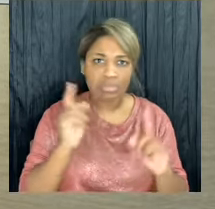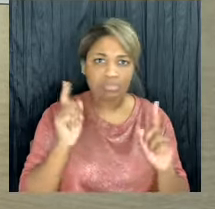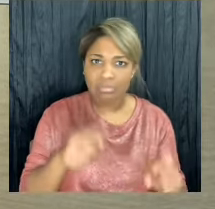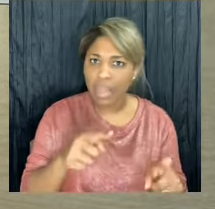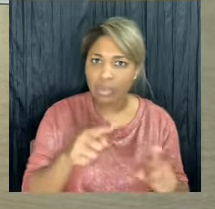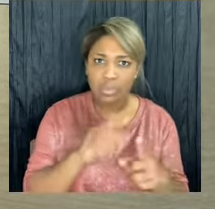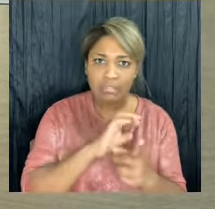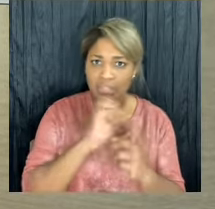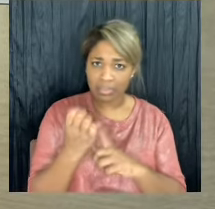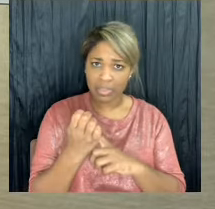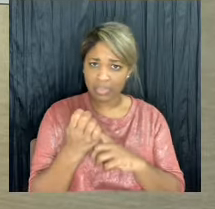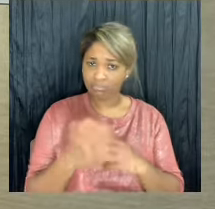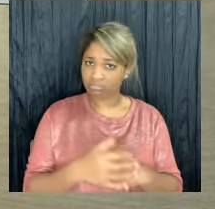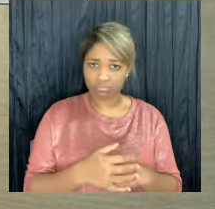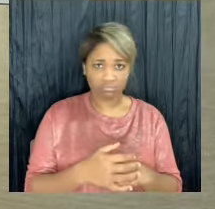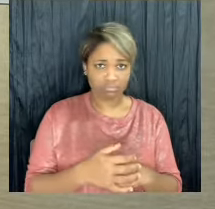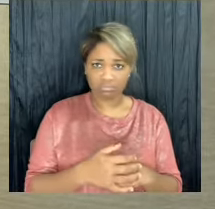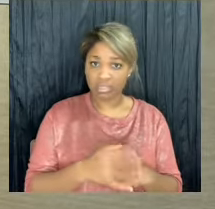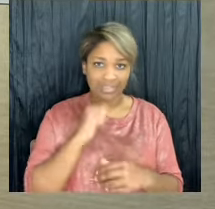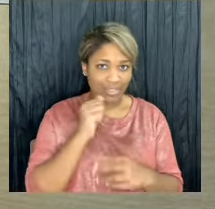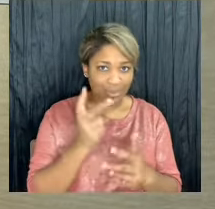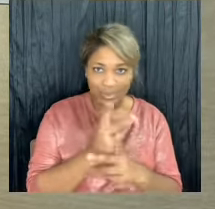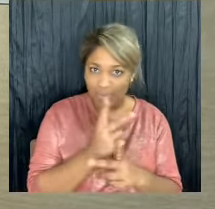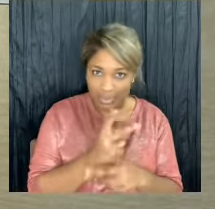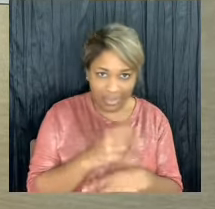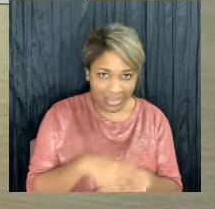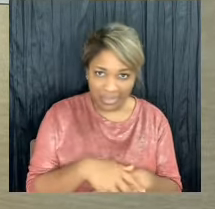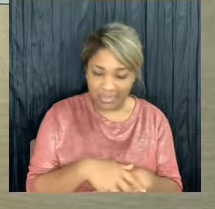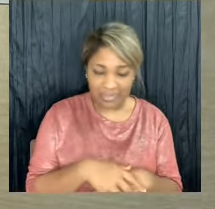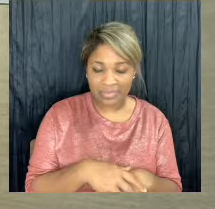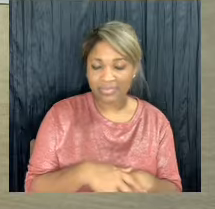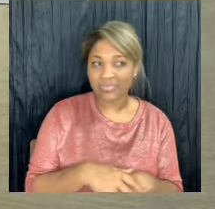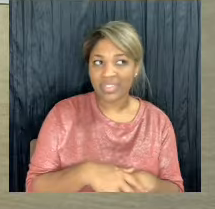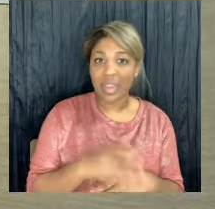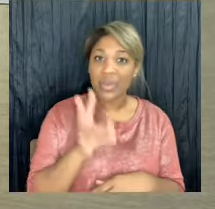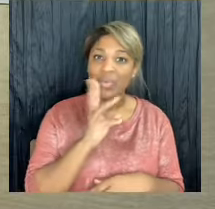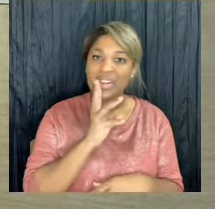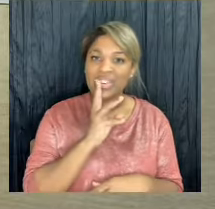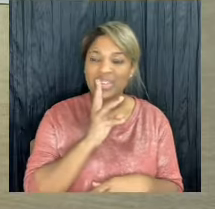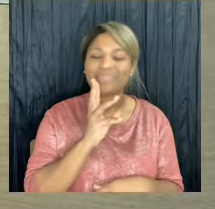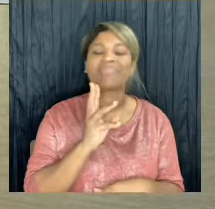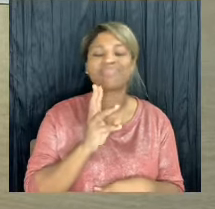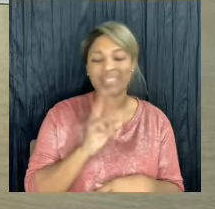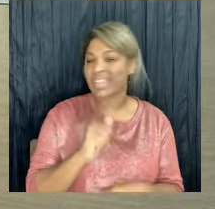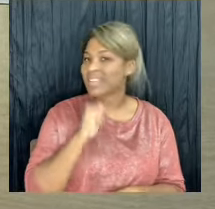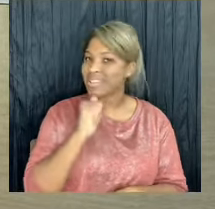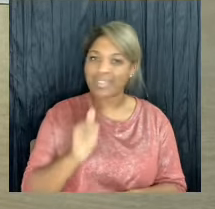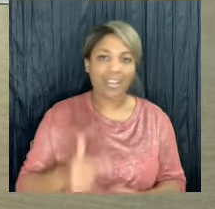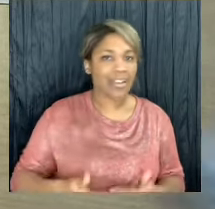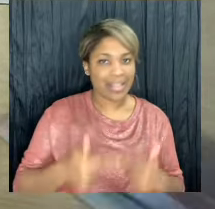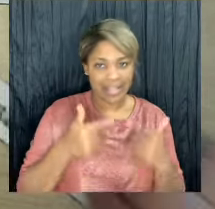environment or reproduce. So water is a non-living thing.